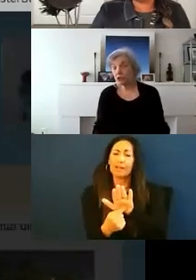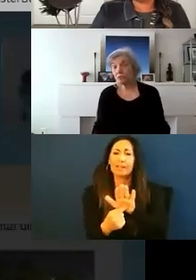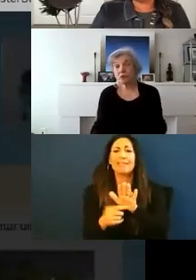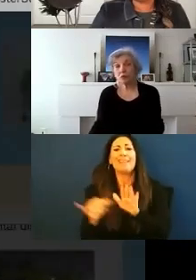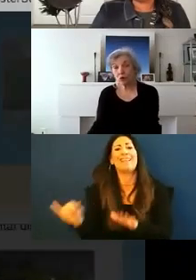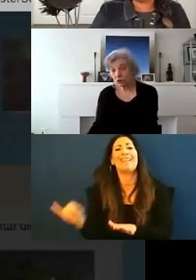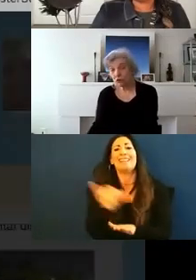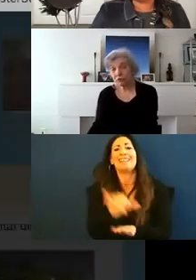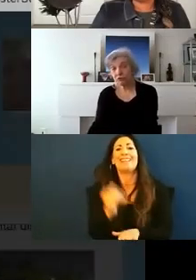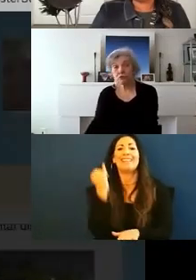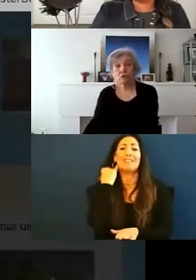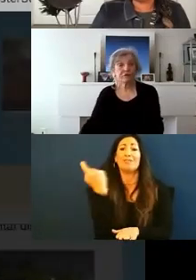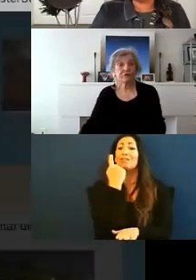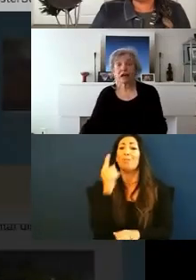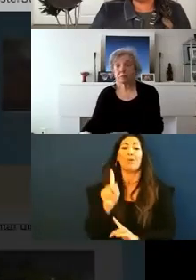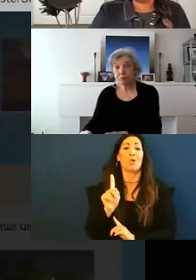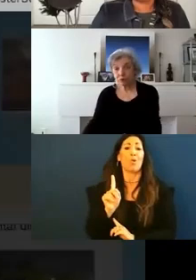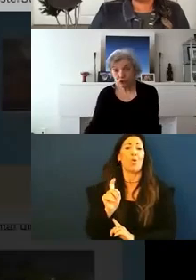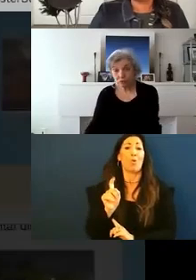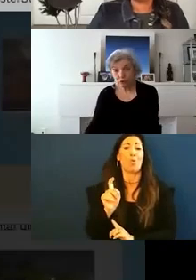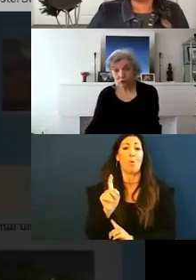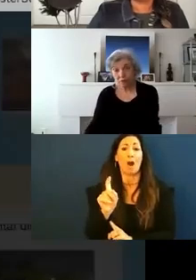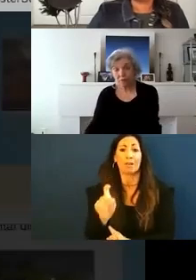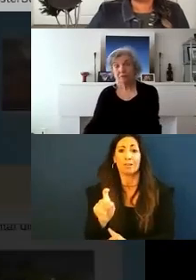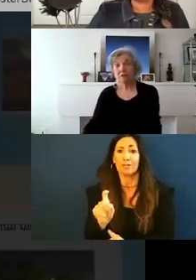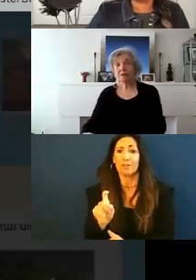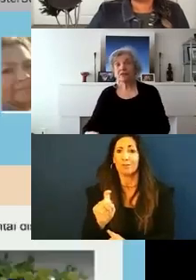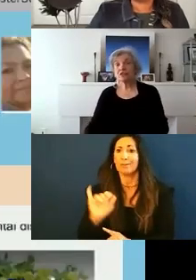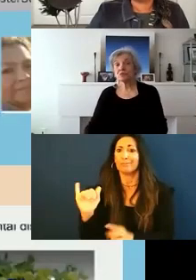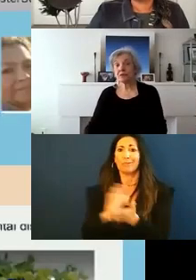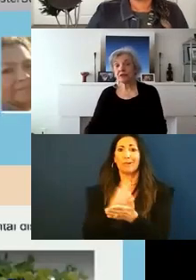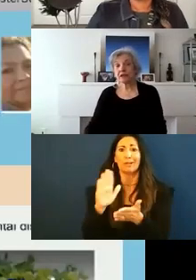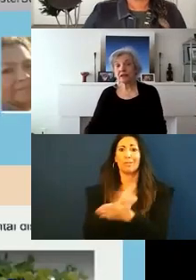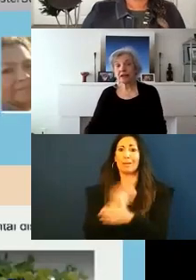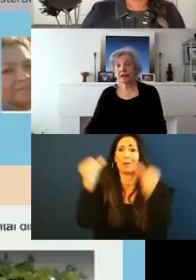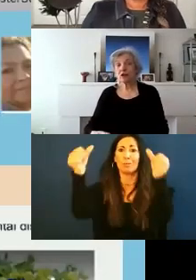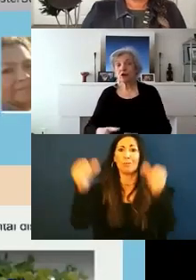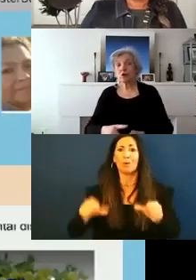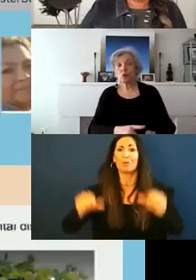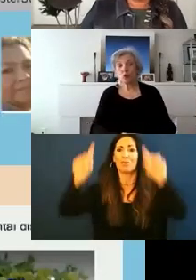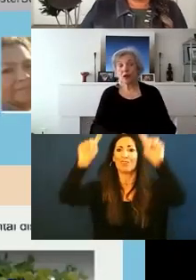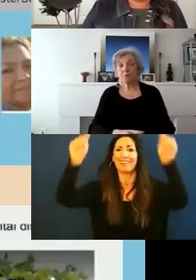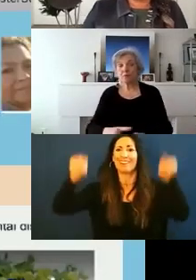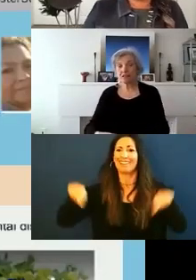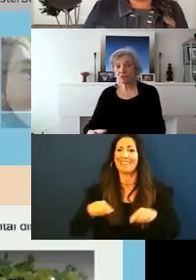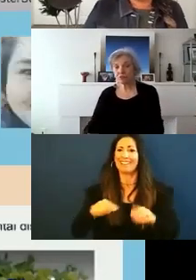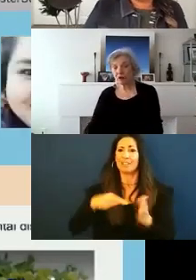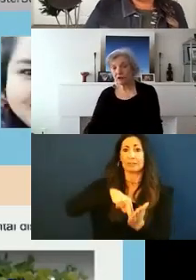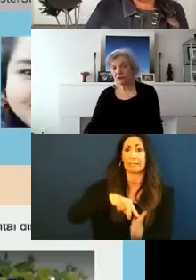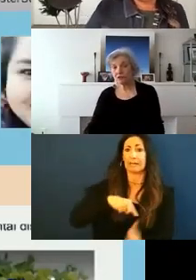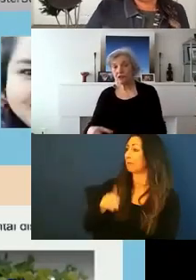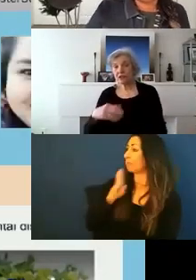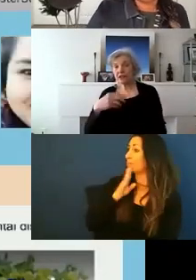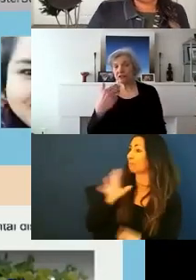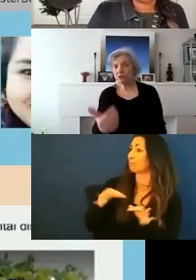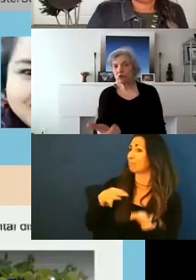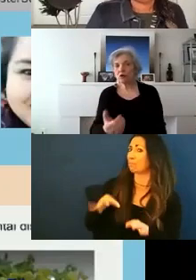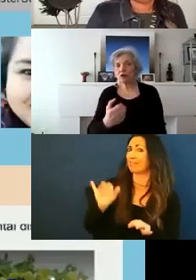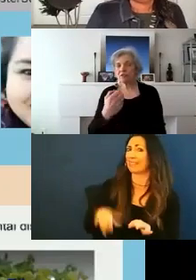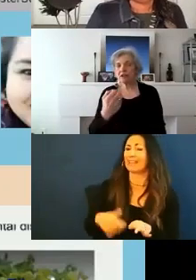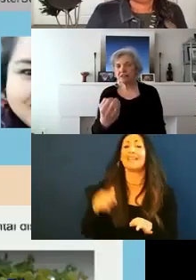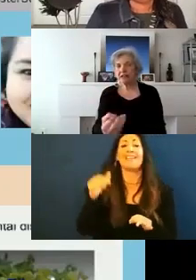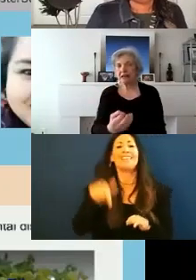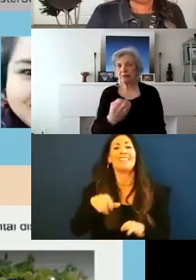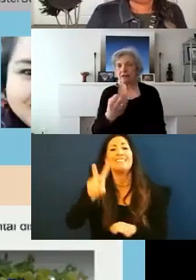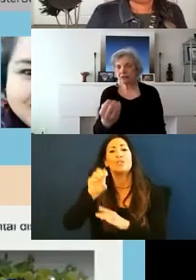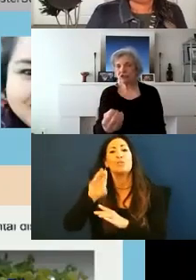if somebody walked over to a flat poster board. By this being a web-based product, it has more of